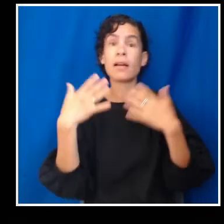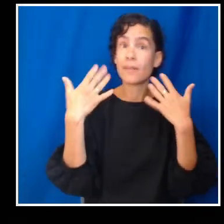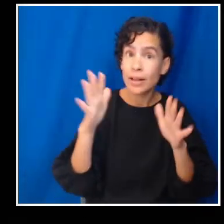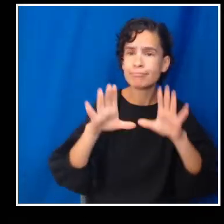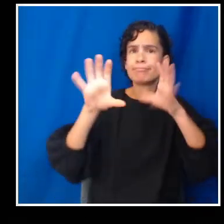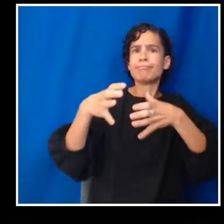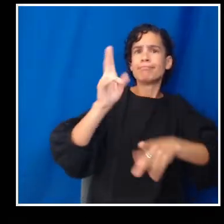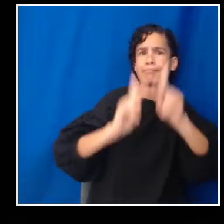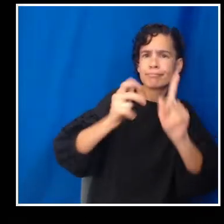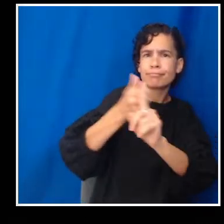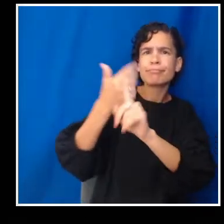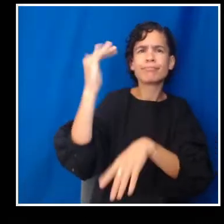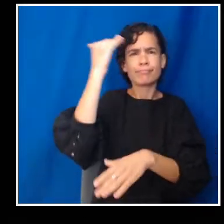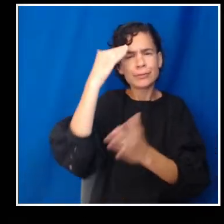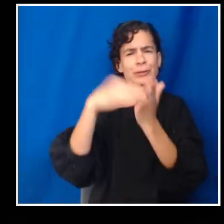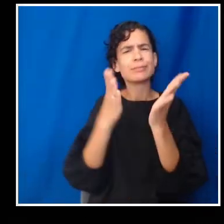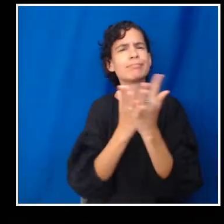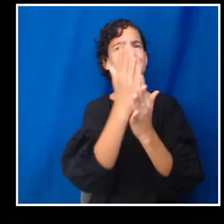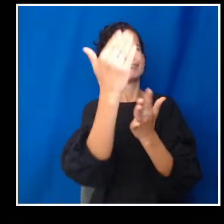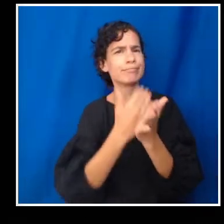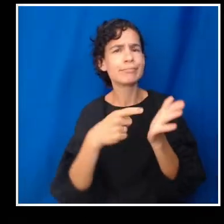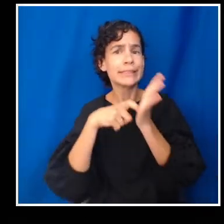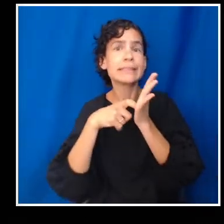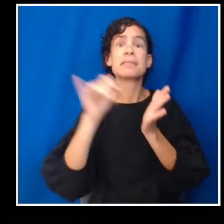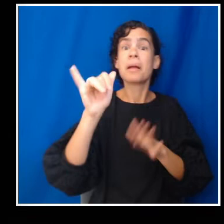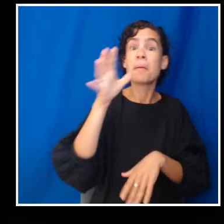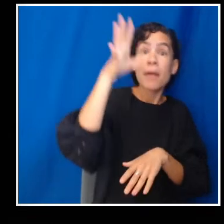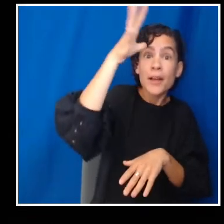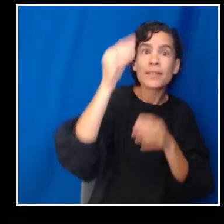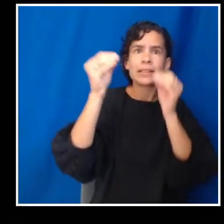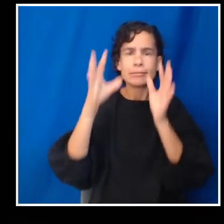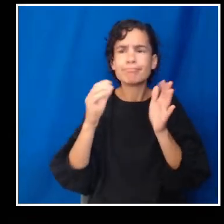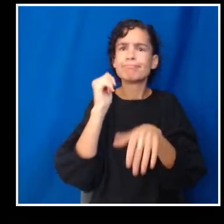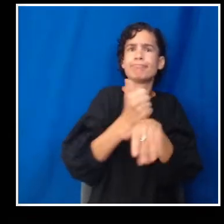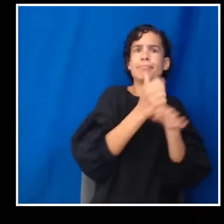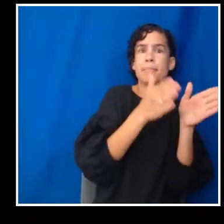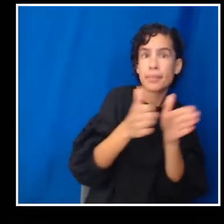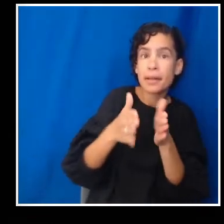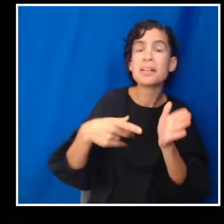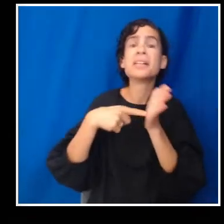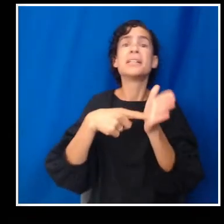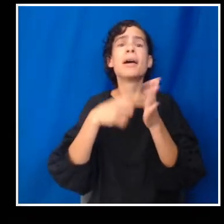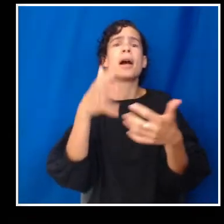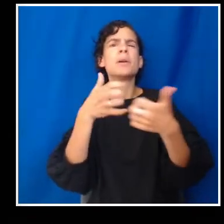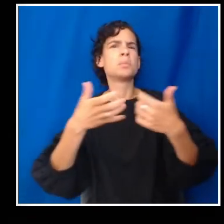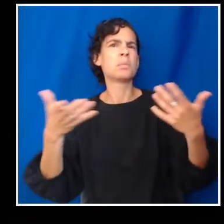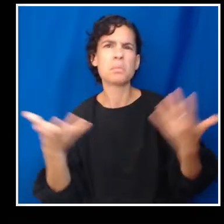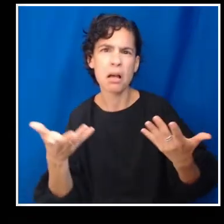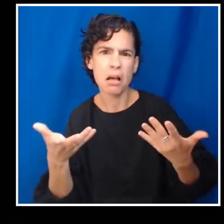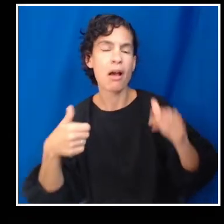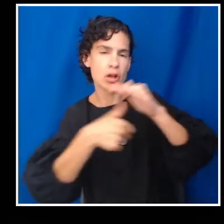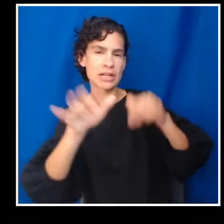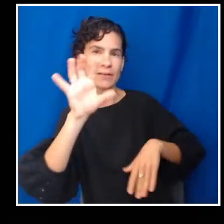created by a team of people who are familiar with the needs of the student, like parents and teachers. Some examples of accommodations provided through a